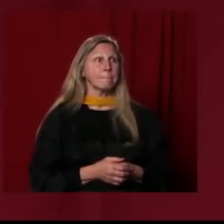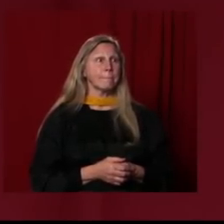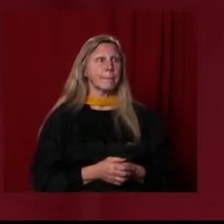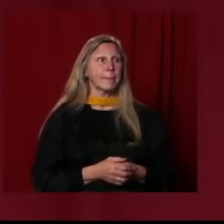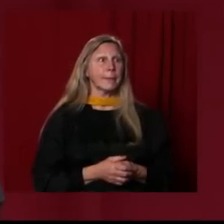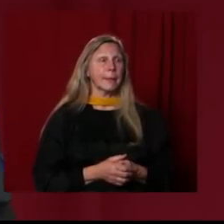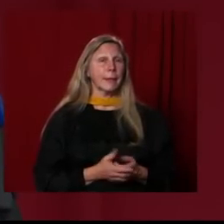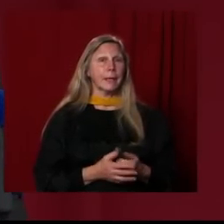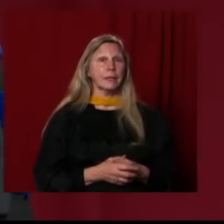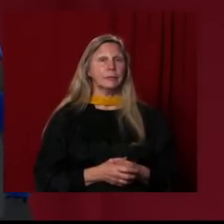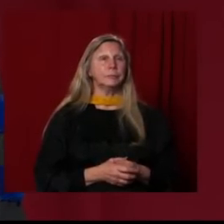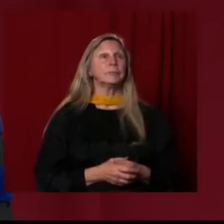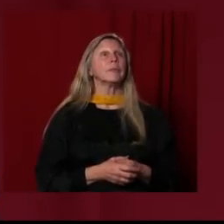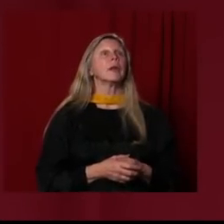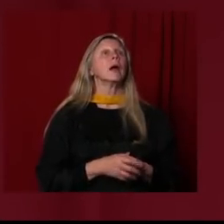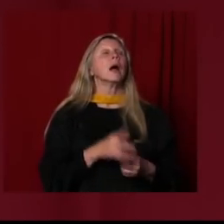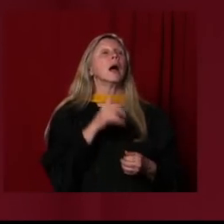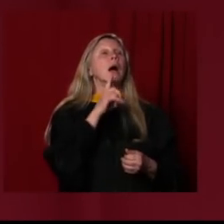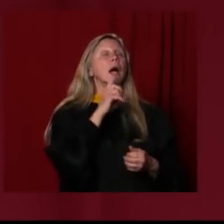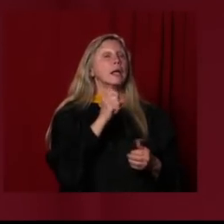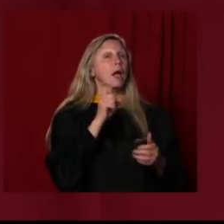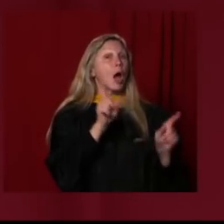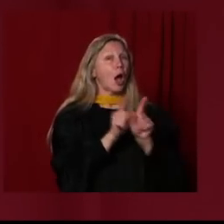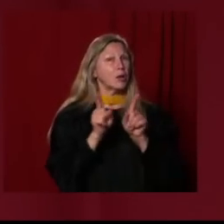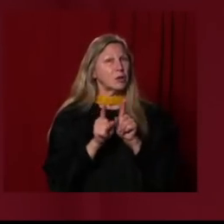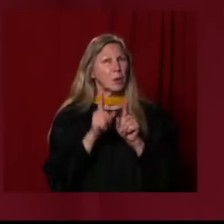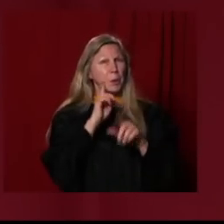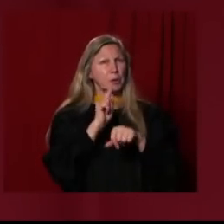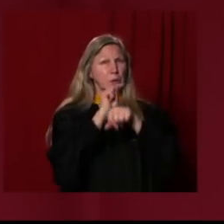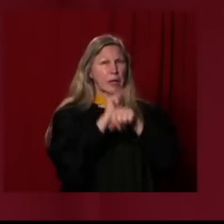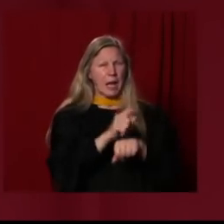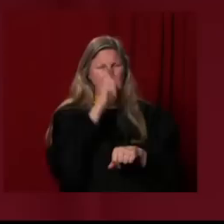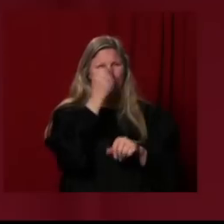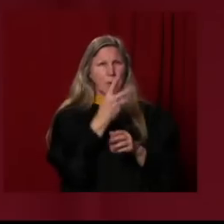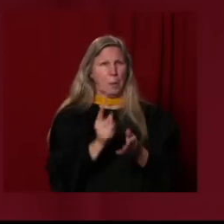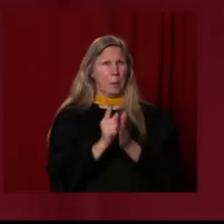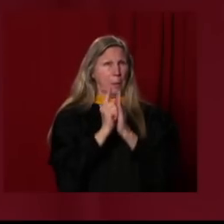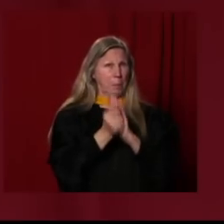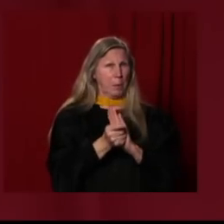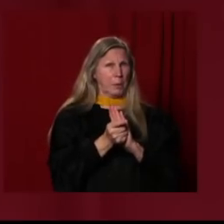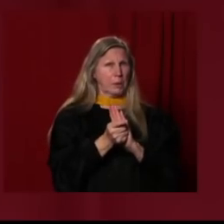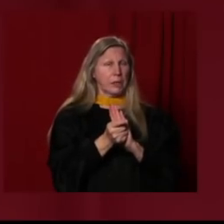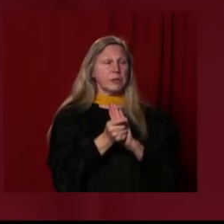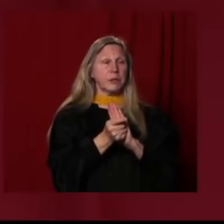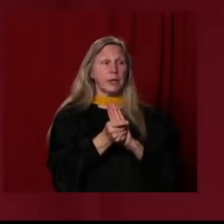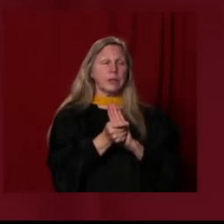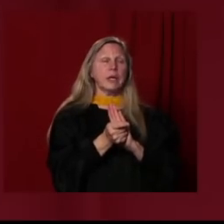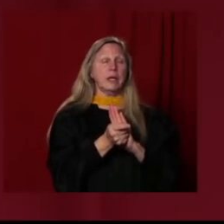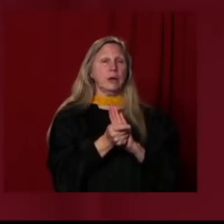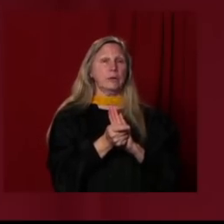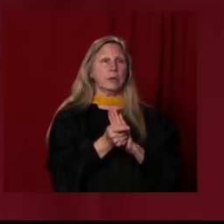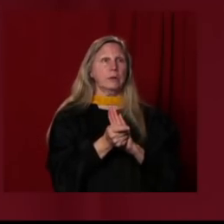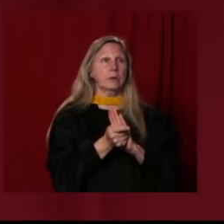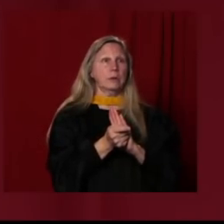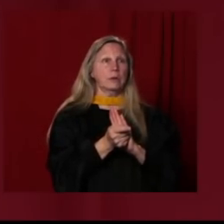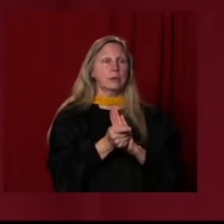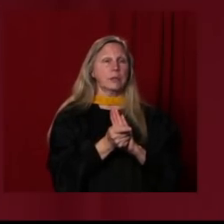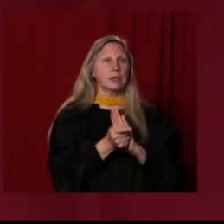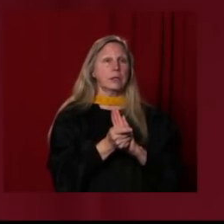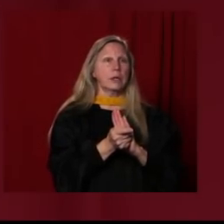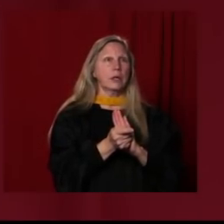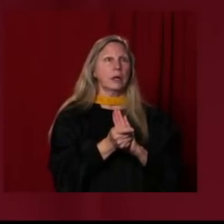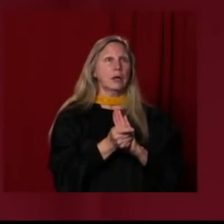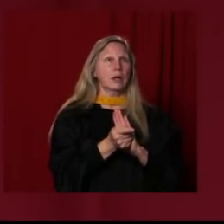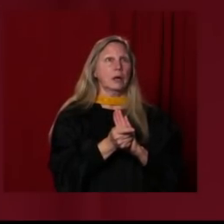As is the tradition, I thought that I would take just a few moments to